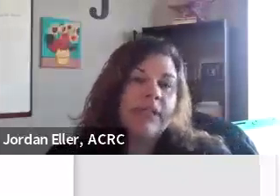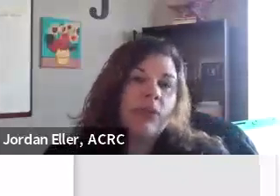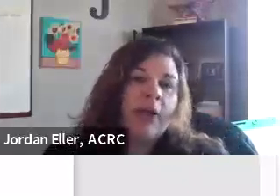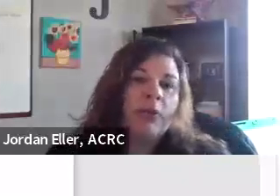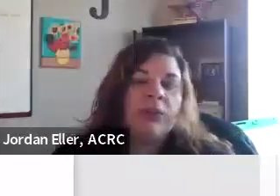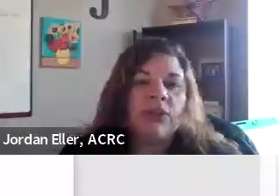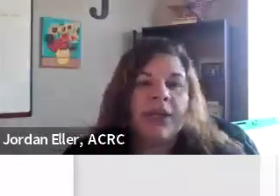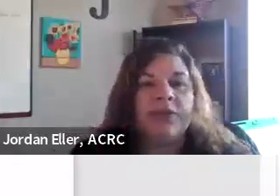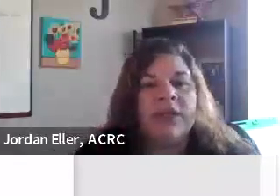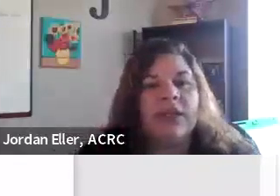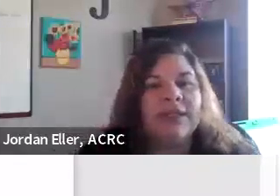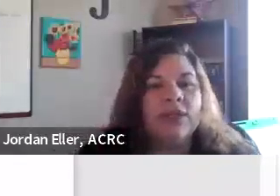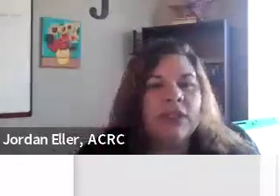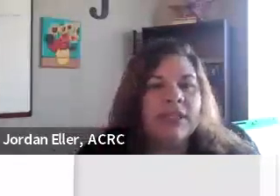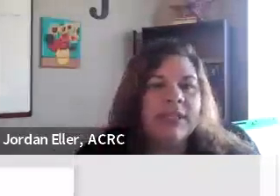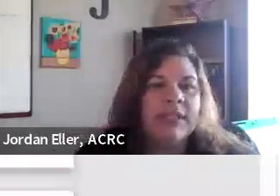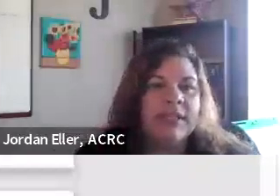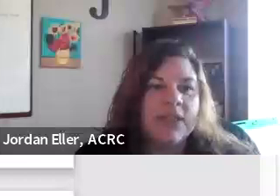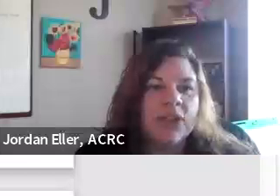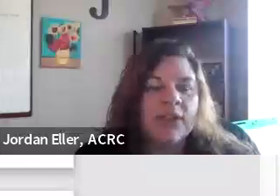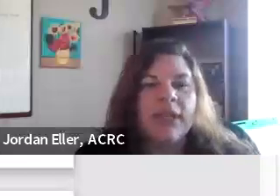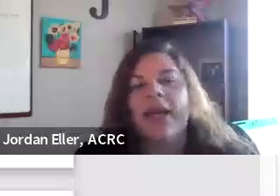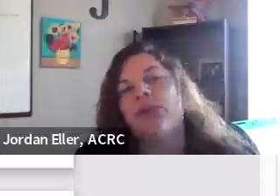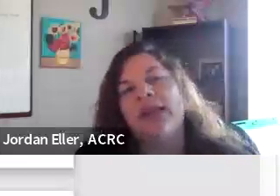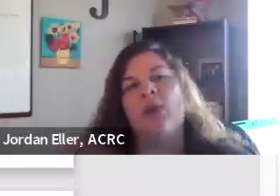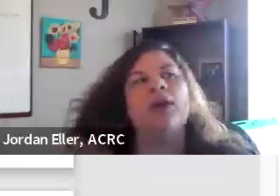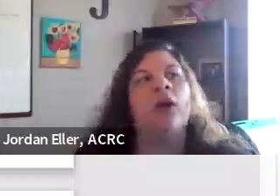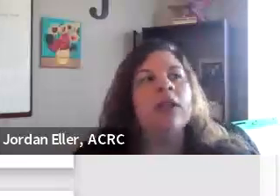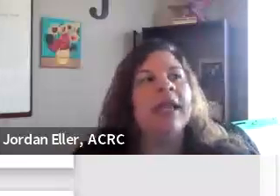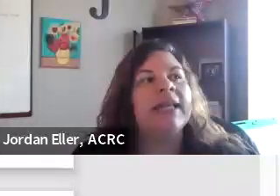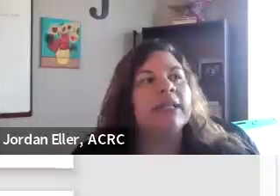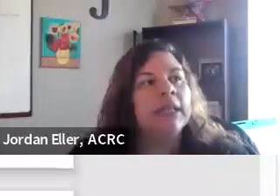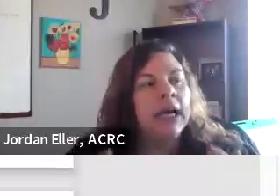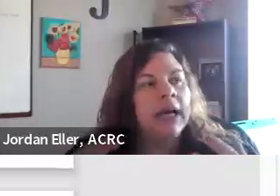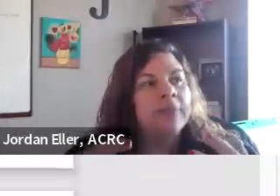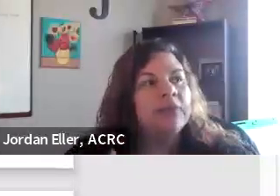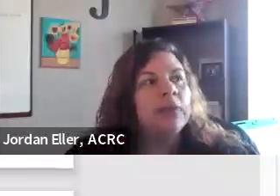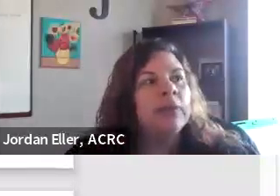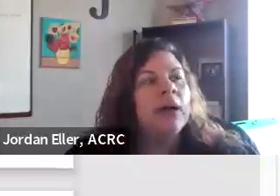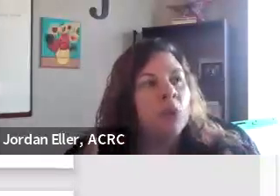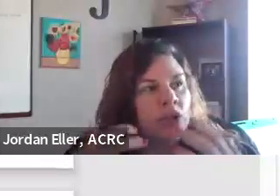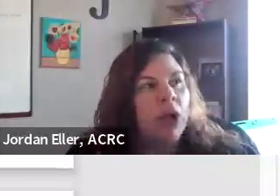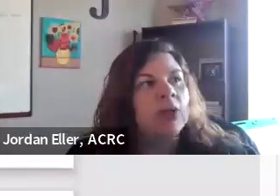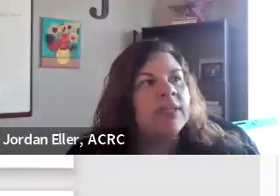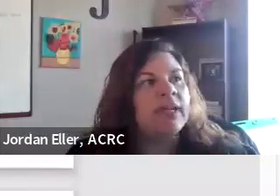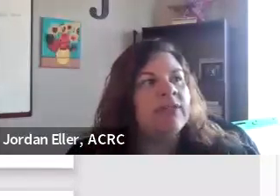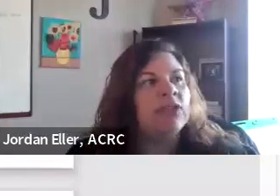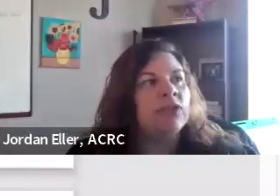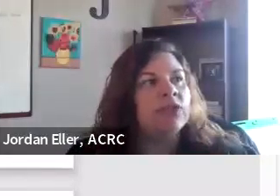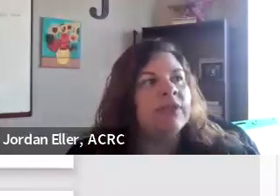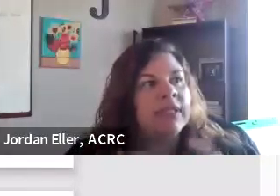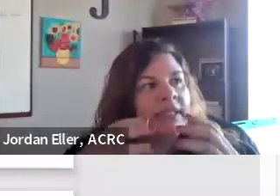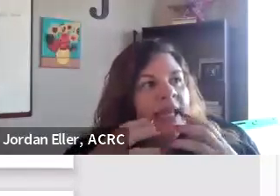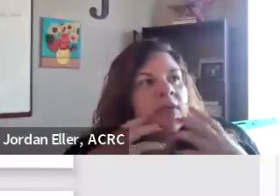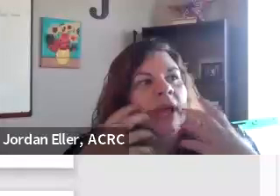dental services, right? We're really trying to focus on dental desensitization and really helping our clients become more tolerant of